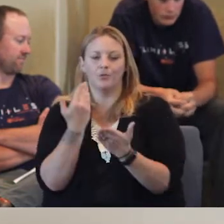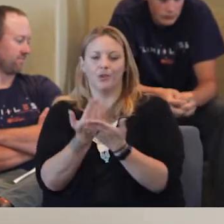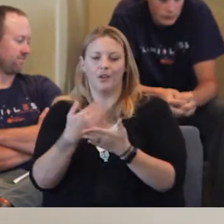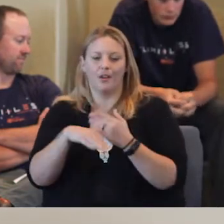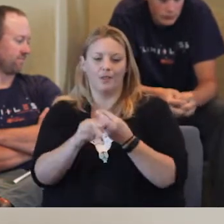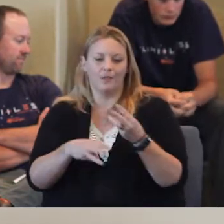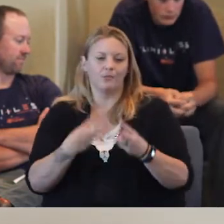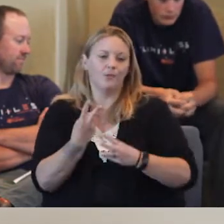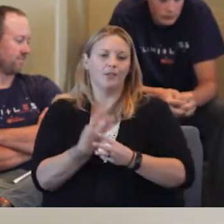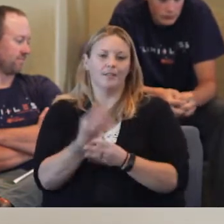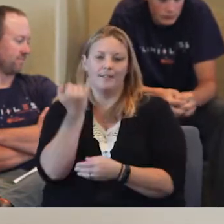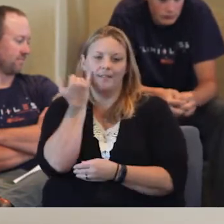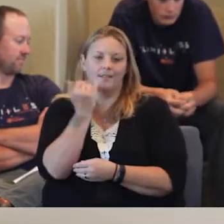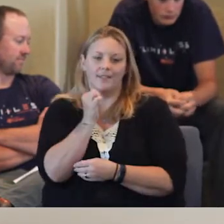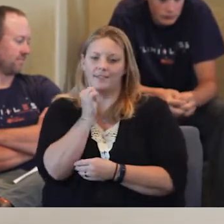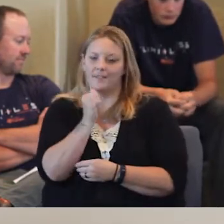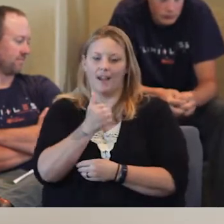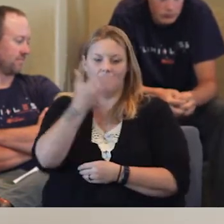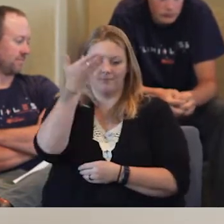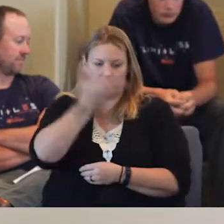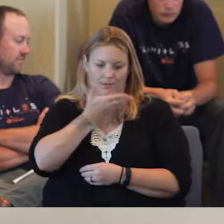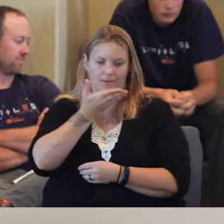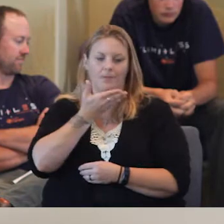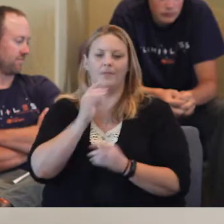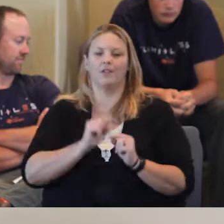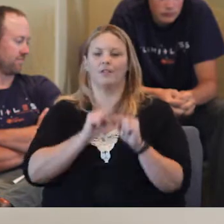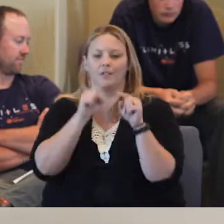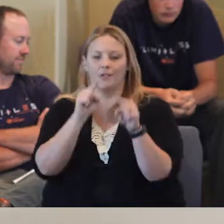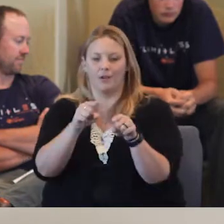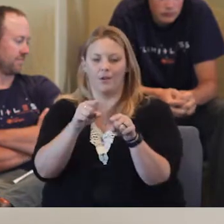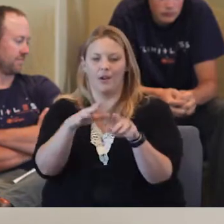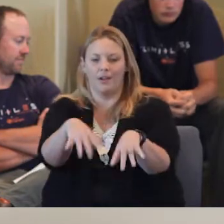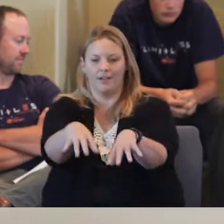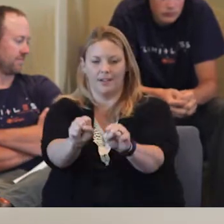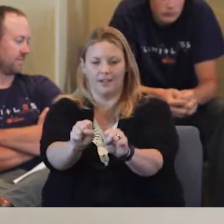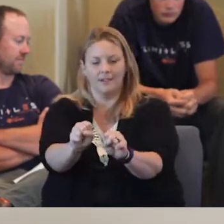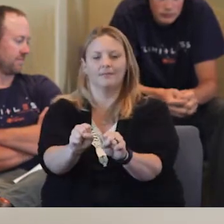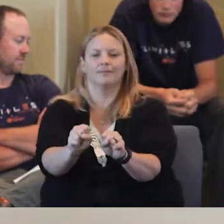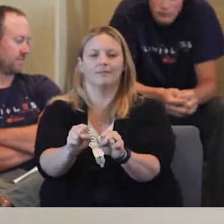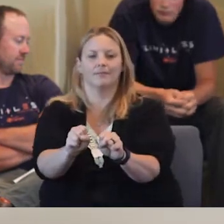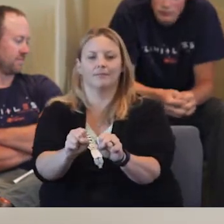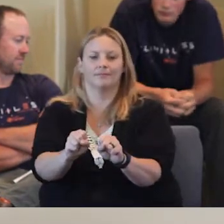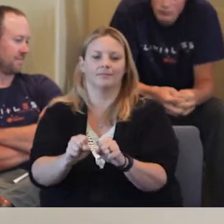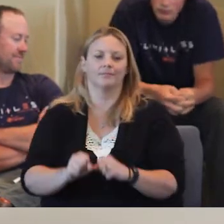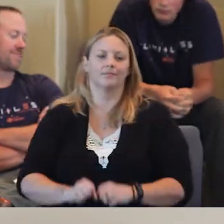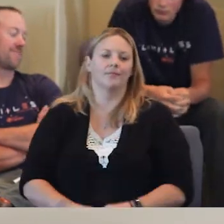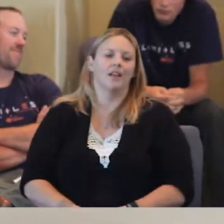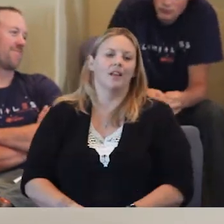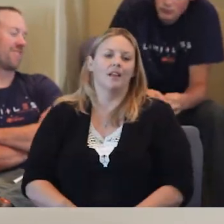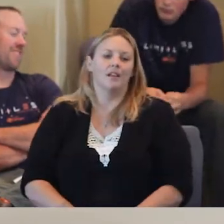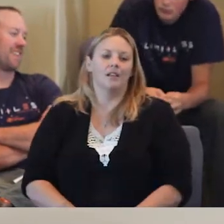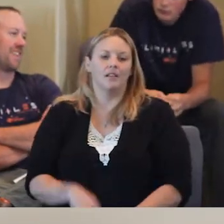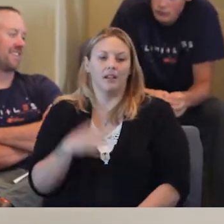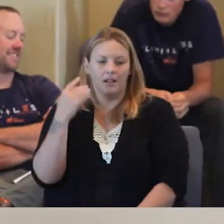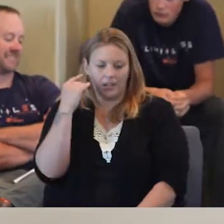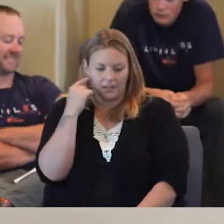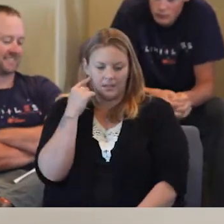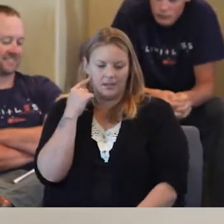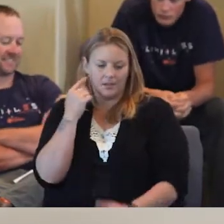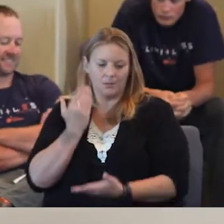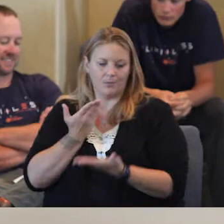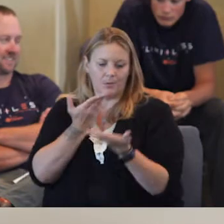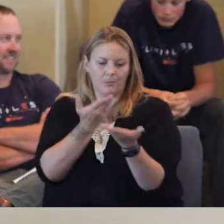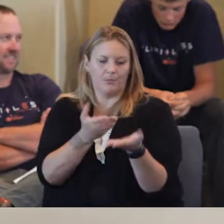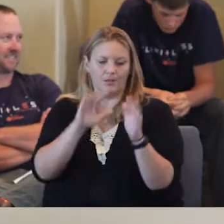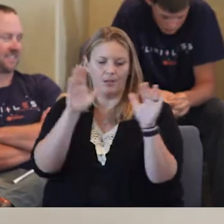so much good out in the world, and that if it's not right in front of them, then they should go out and they should get it. And that I